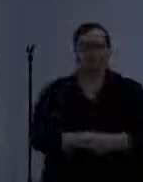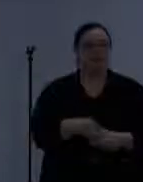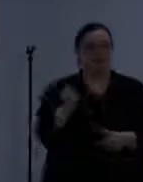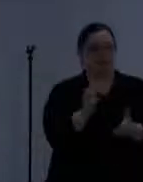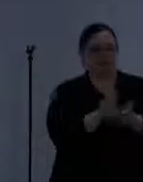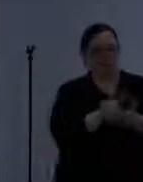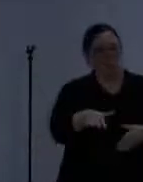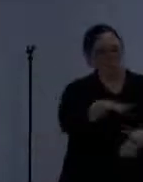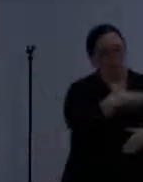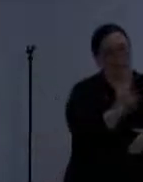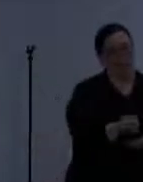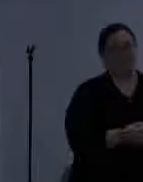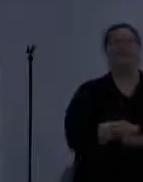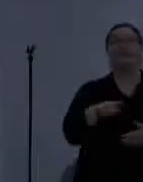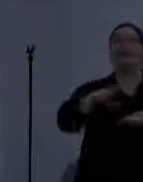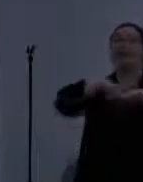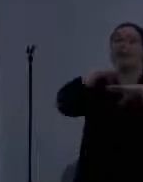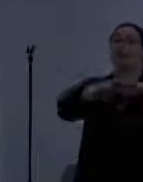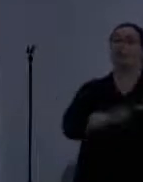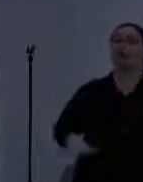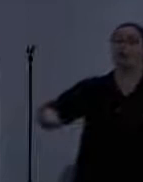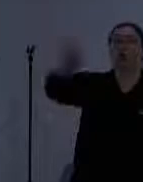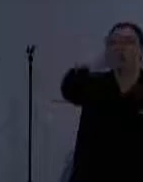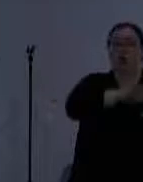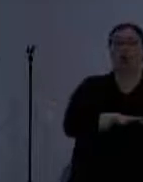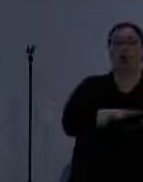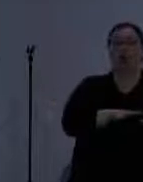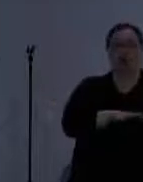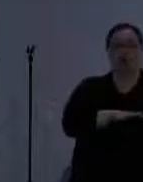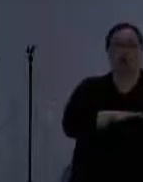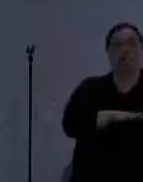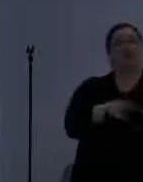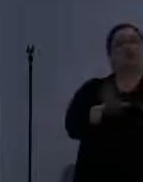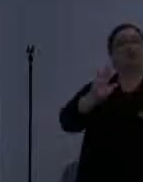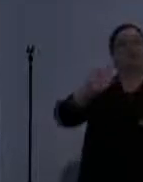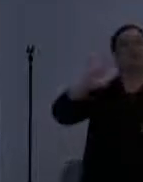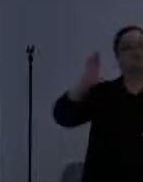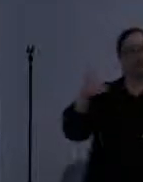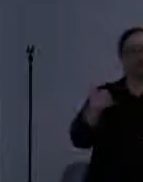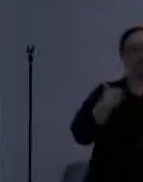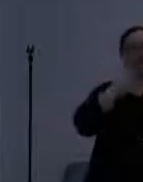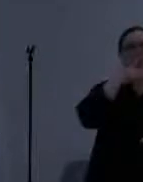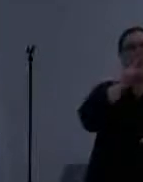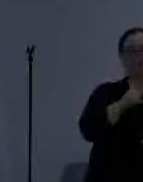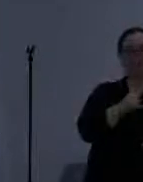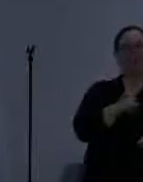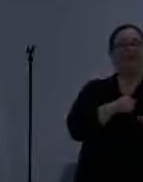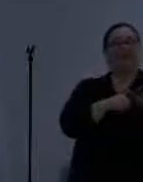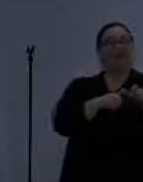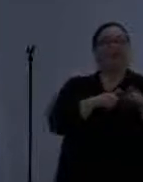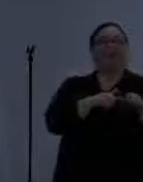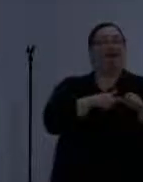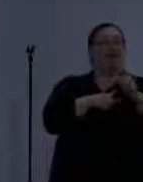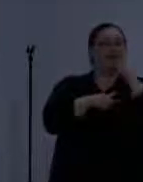that's national, you won't have the situation which has happened in the past where a worker might have